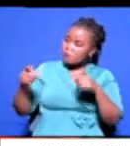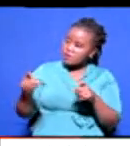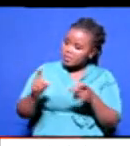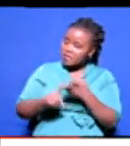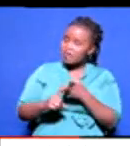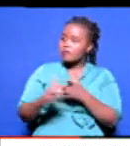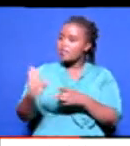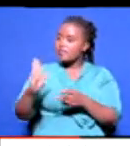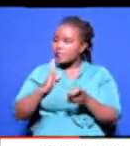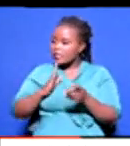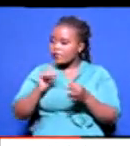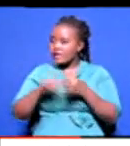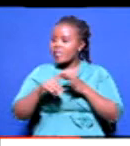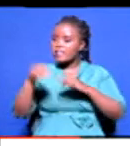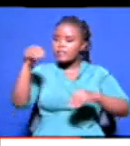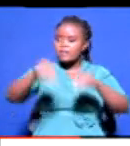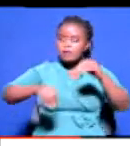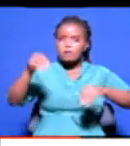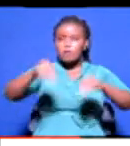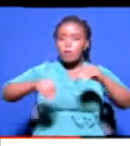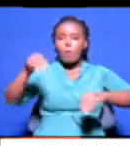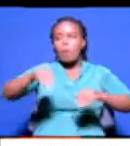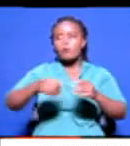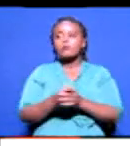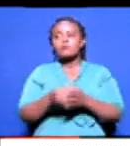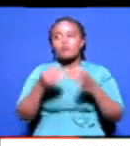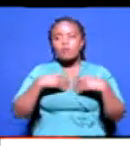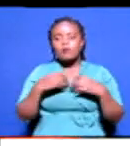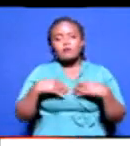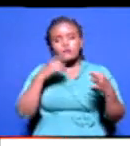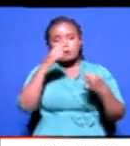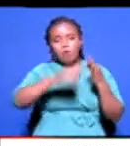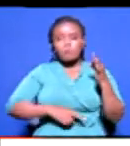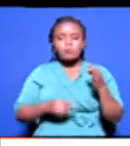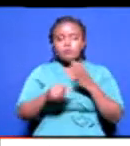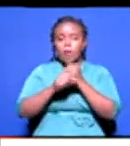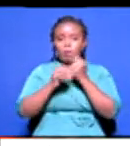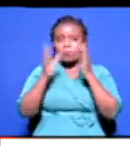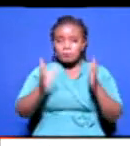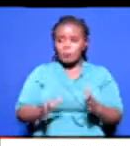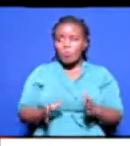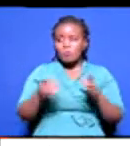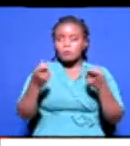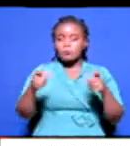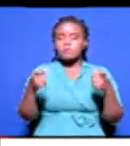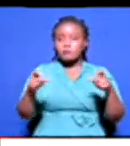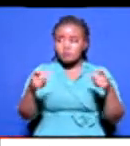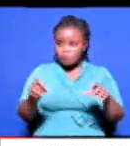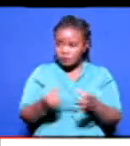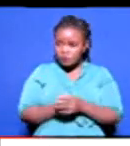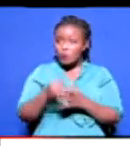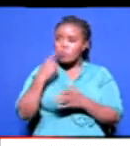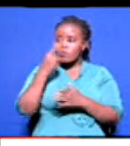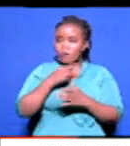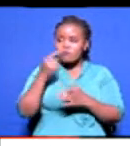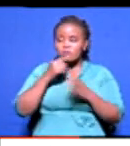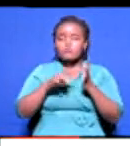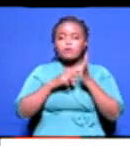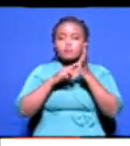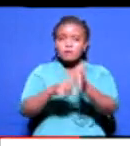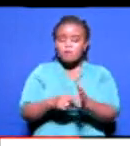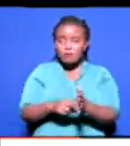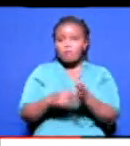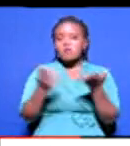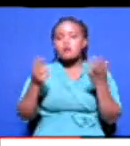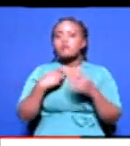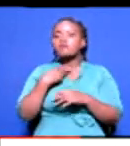elections. I'm going to be having a panel of three stakeholders in the media industry who are representing the voice of the media and what